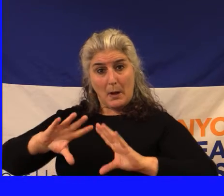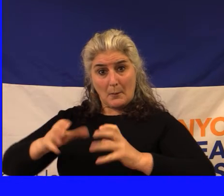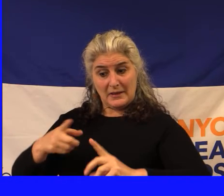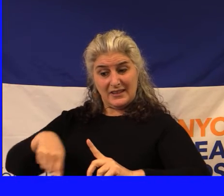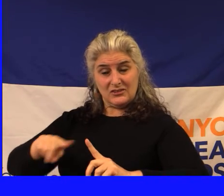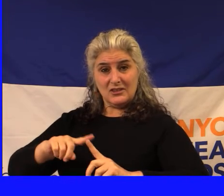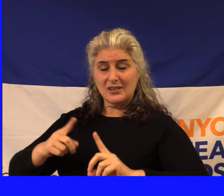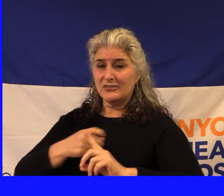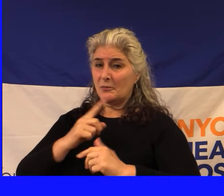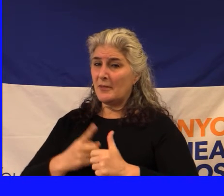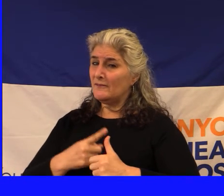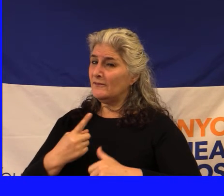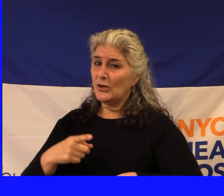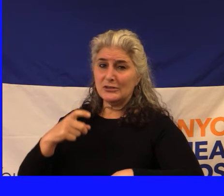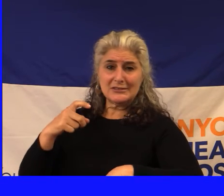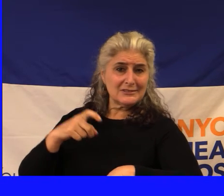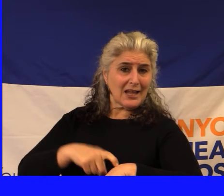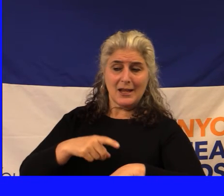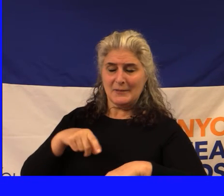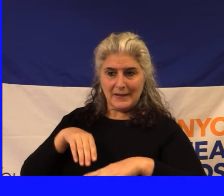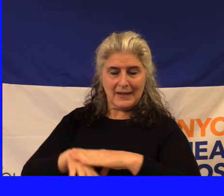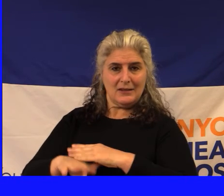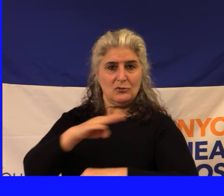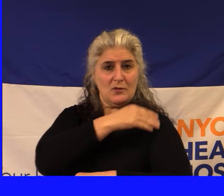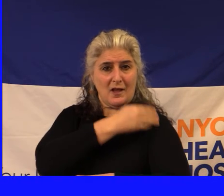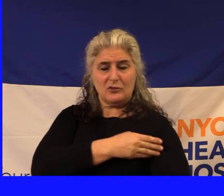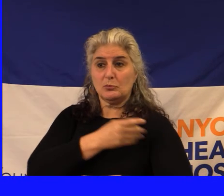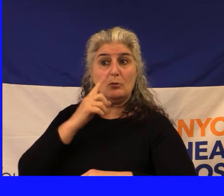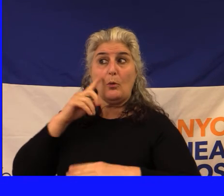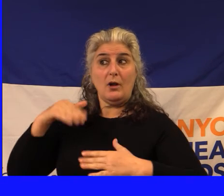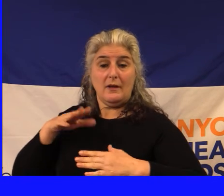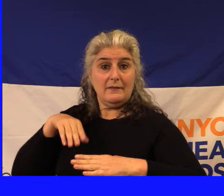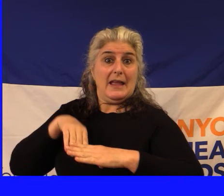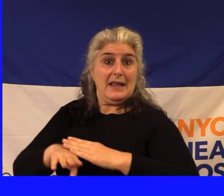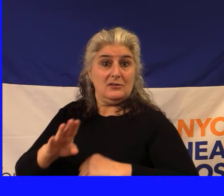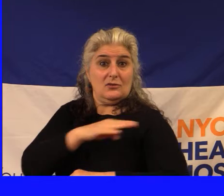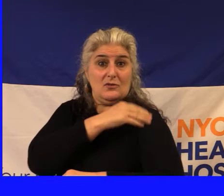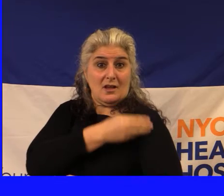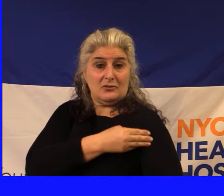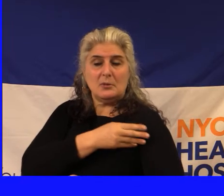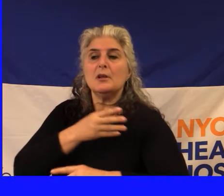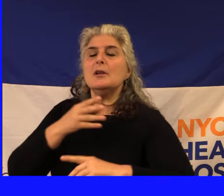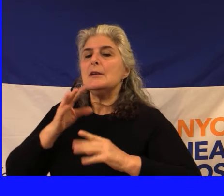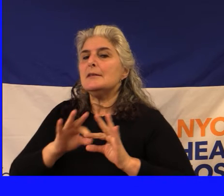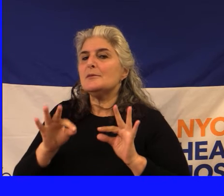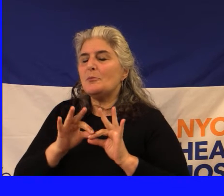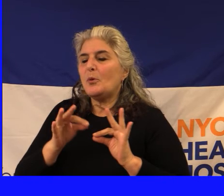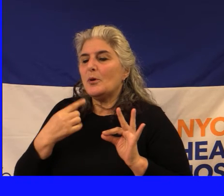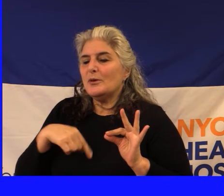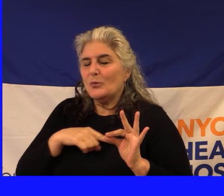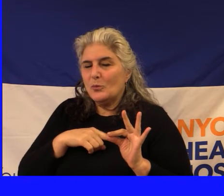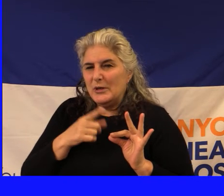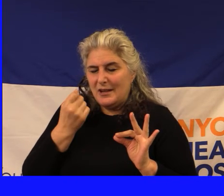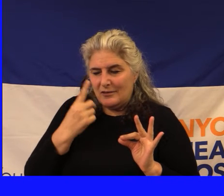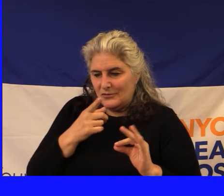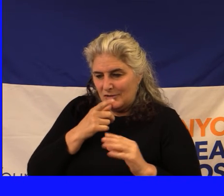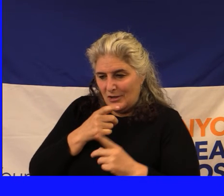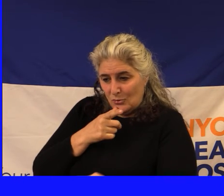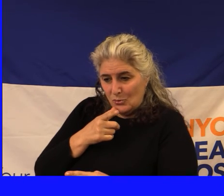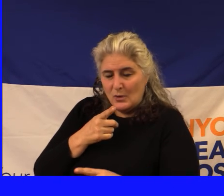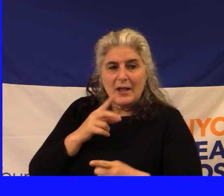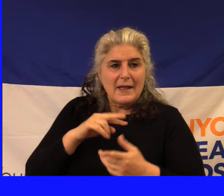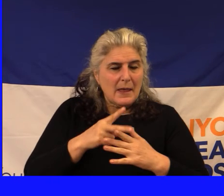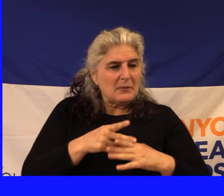year allows us to really get a sense of whether what we're doing is working on the population that we committed